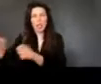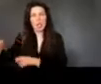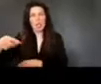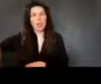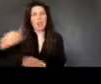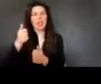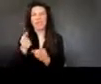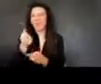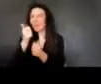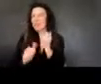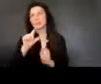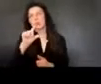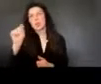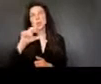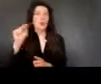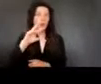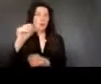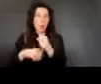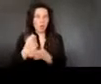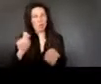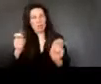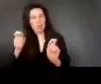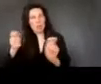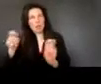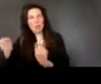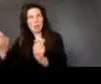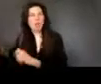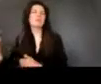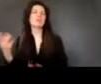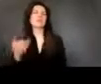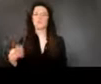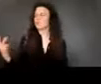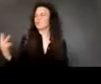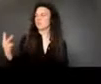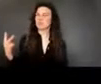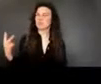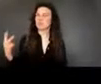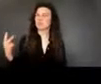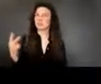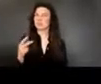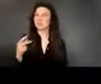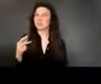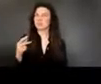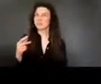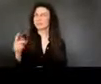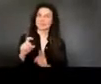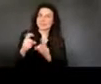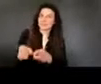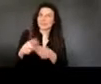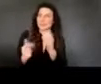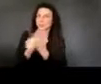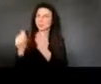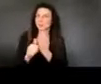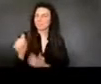30, 40 years and stuff like that. So that's basically what we have done. And yeah, that's it.